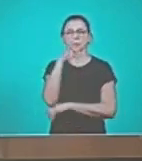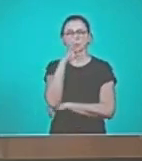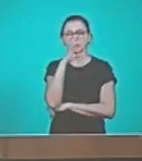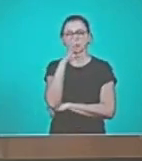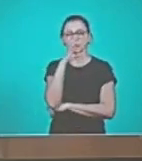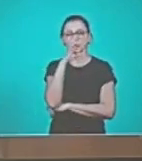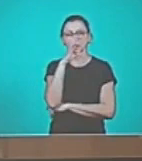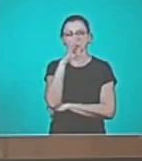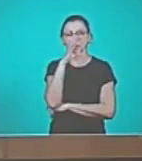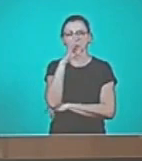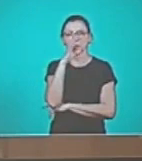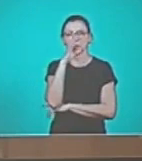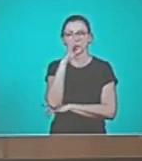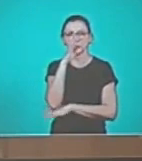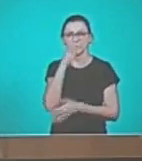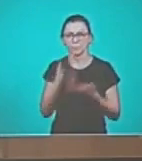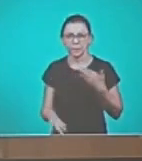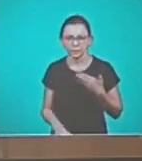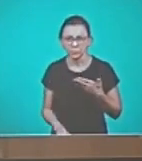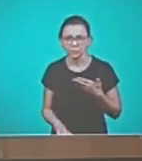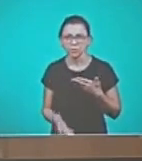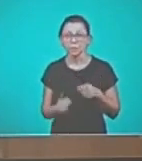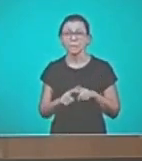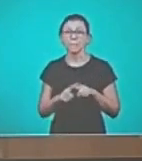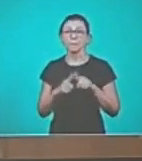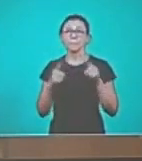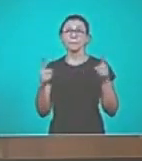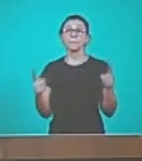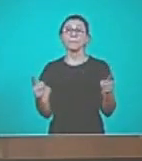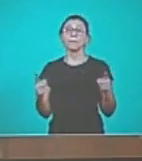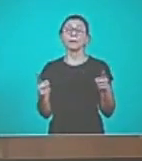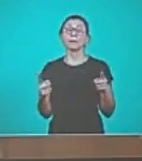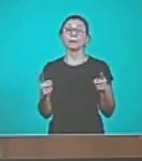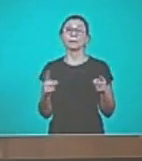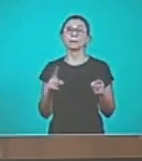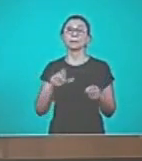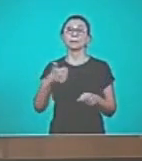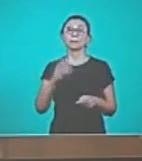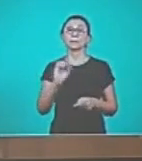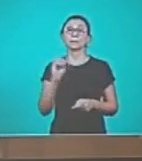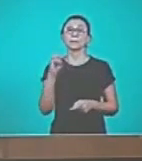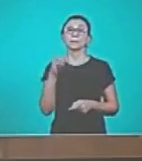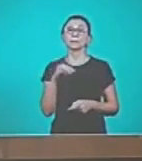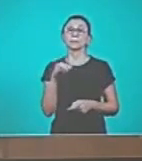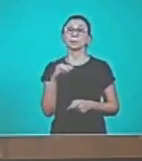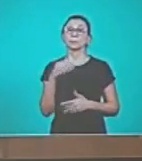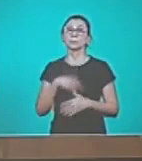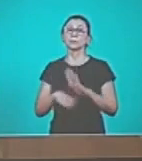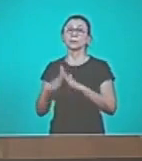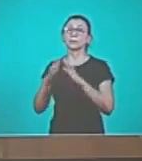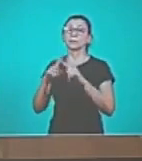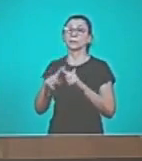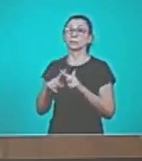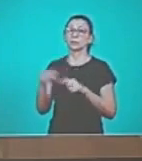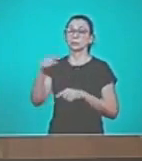keep it in your heart. But then in 10 minutes